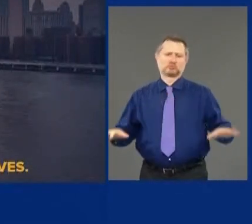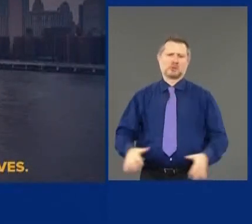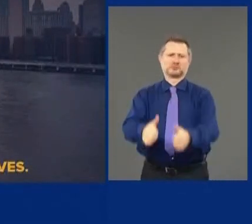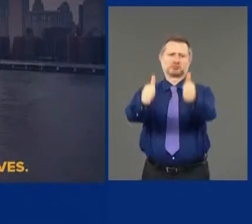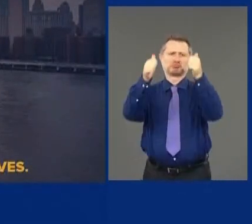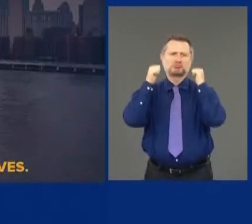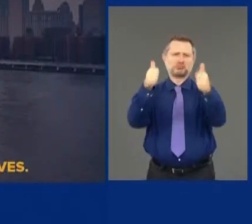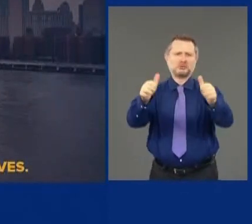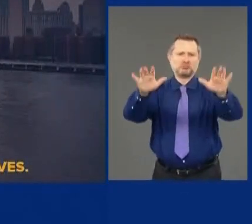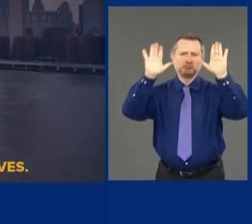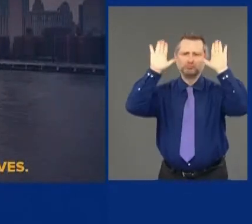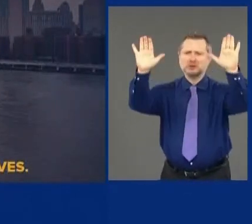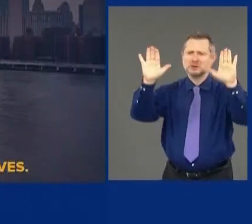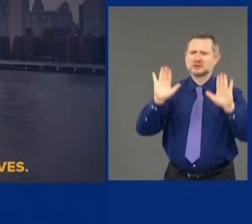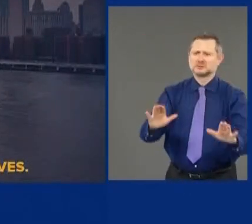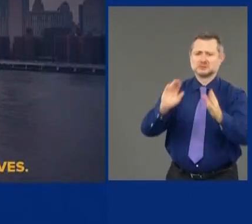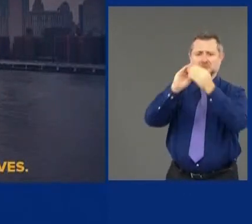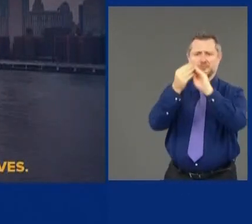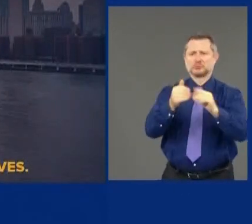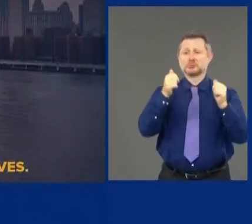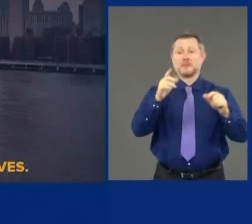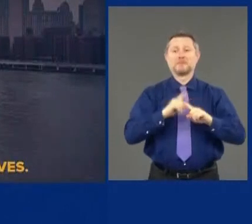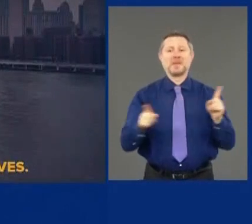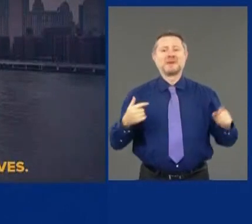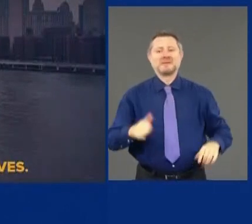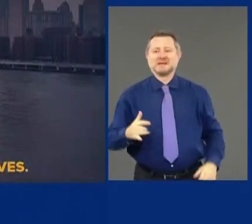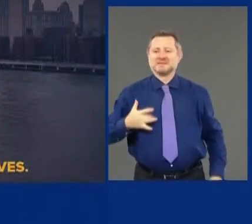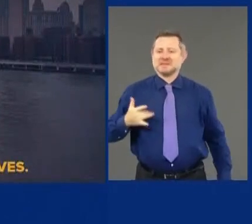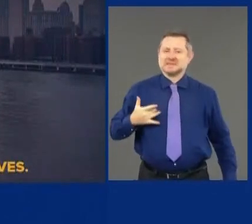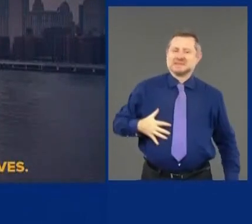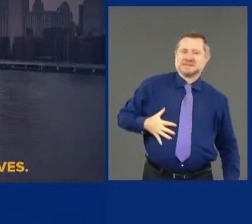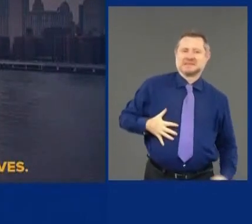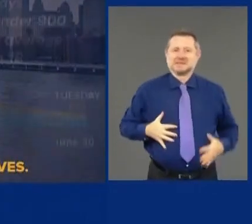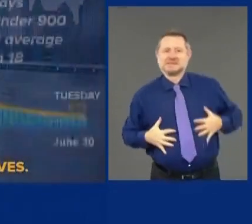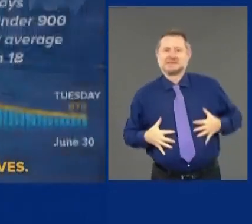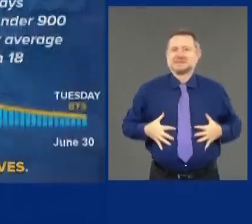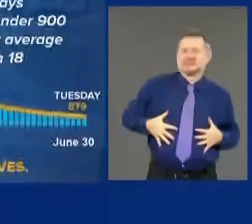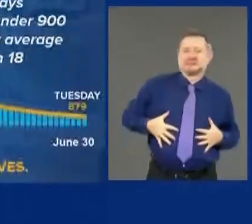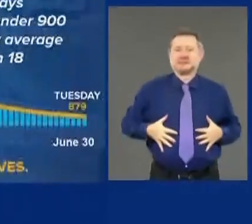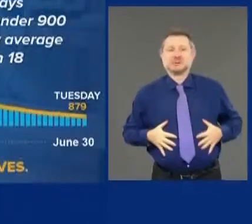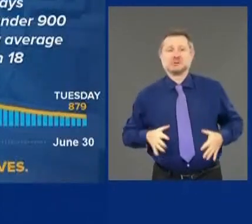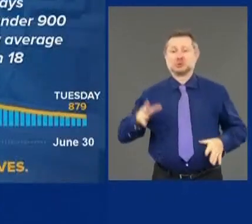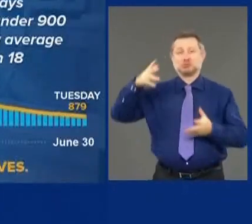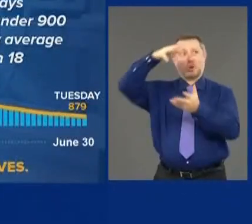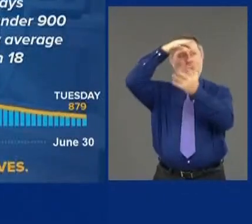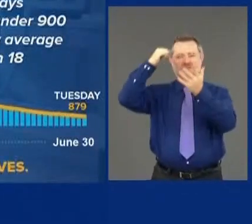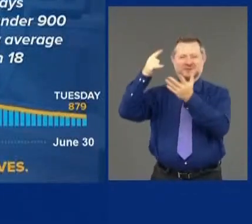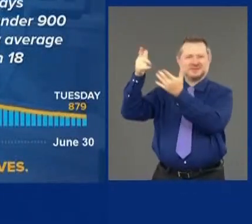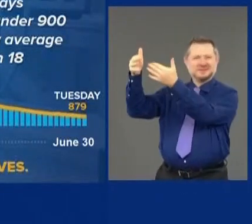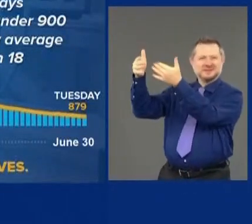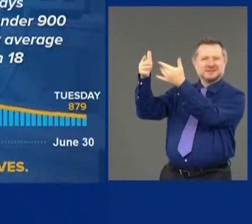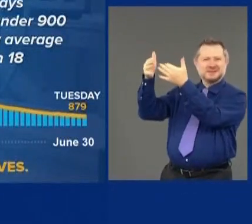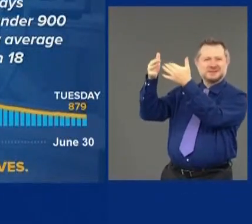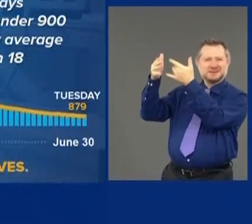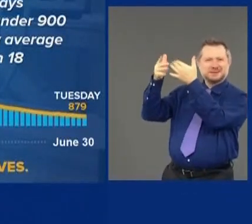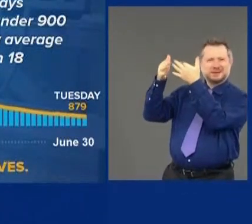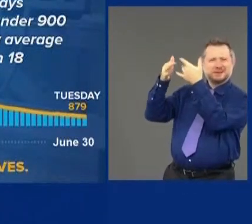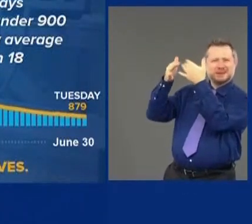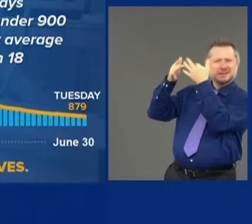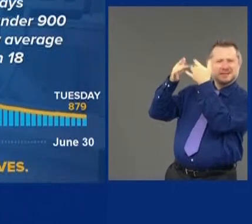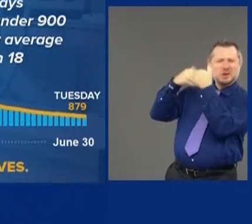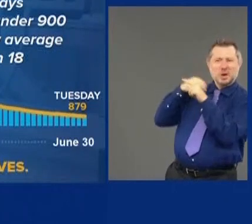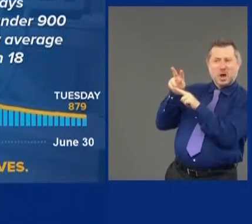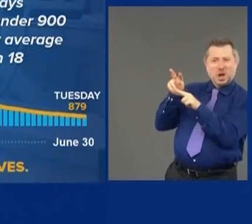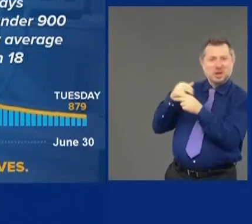doing great. But I feel that there are storm clouds on the horizon. You look at our numbers today,